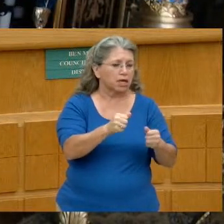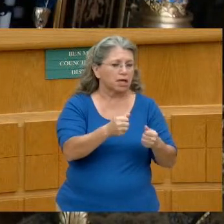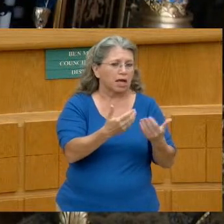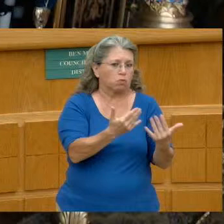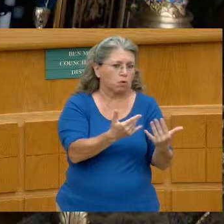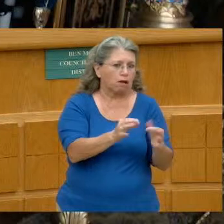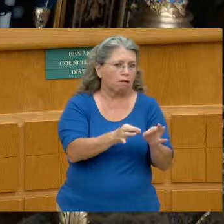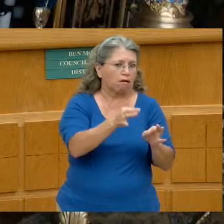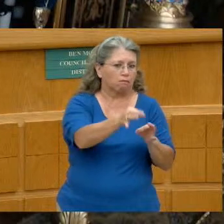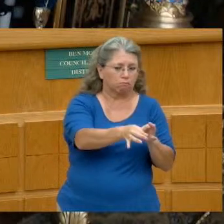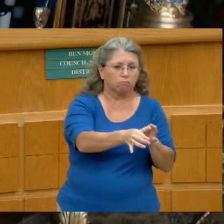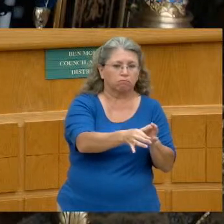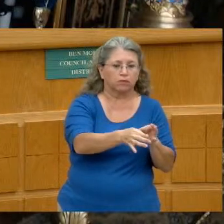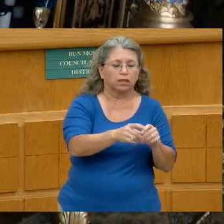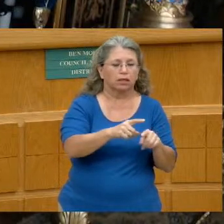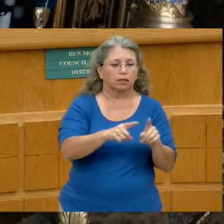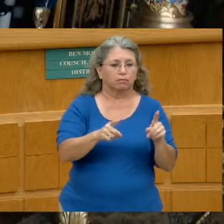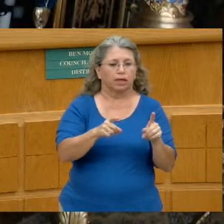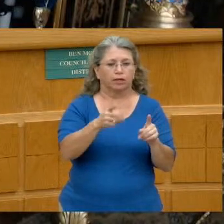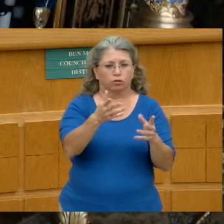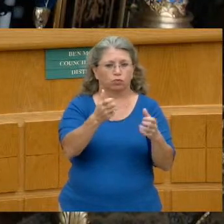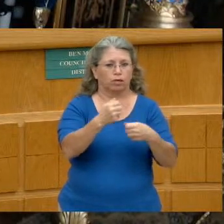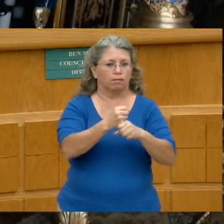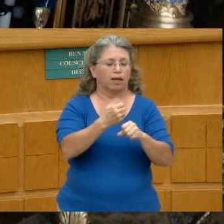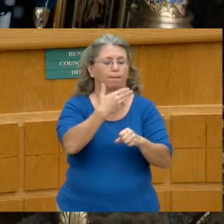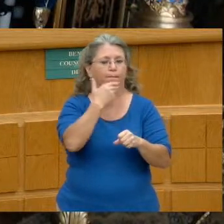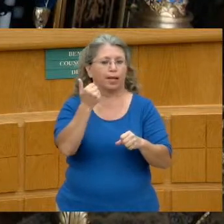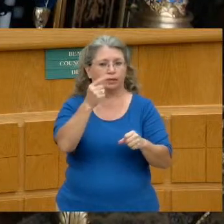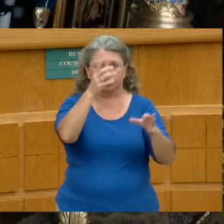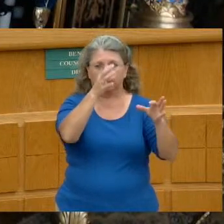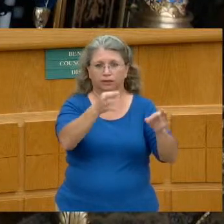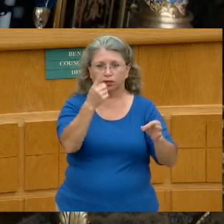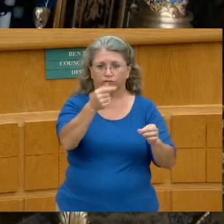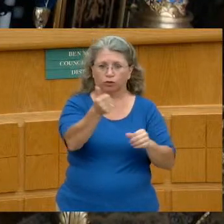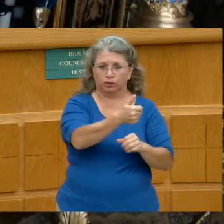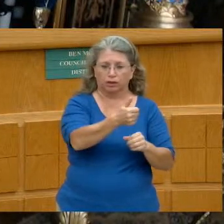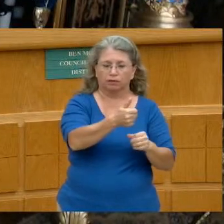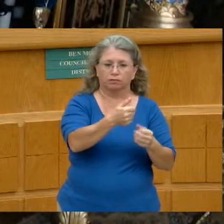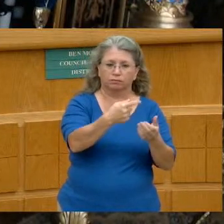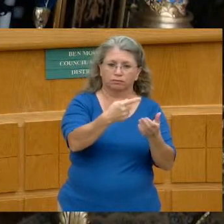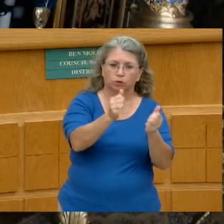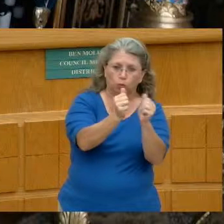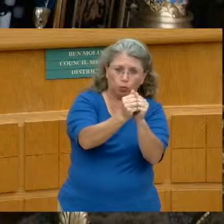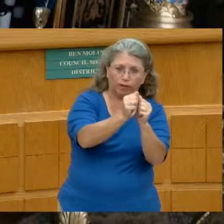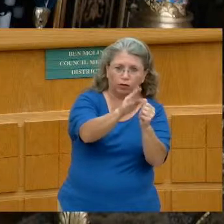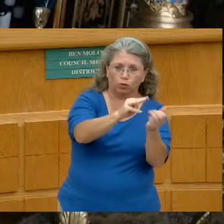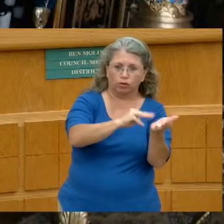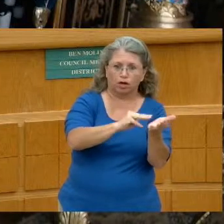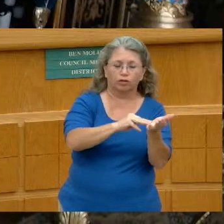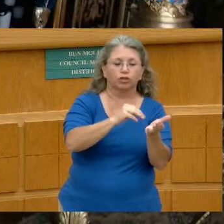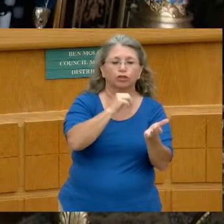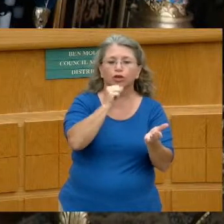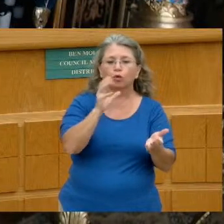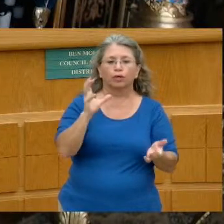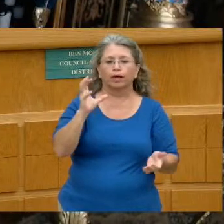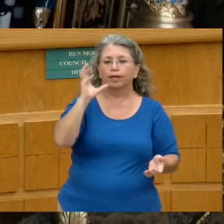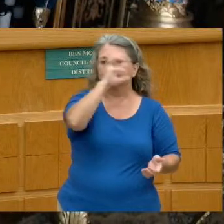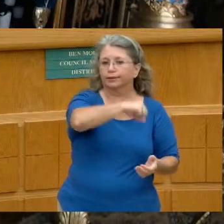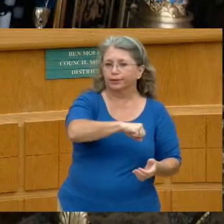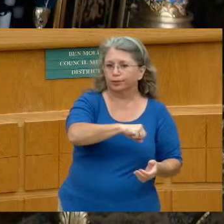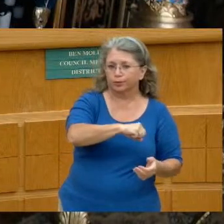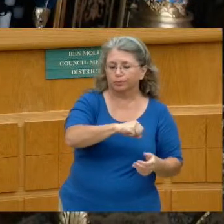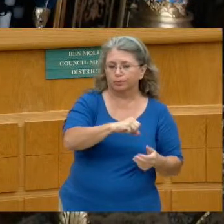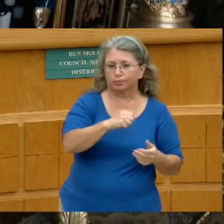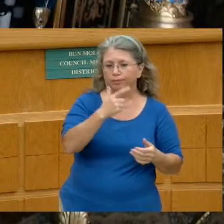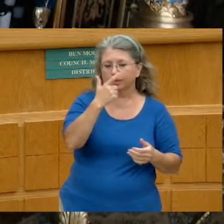costs, you want to make the best informed decision. So be sure and consult your doctor. Don't assume because no